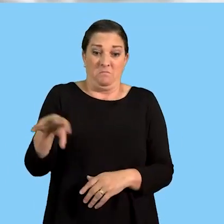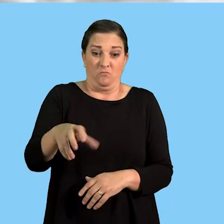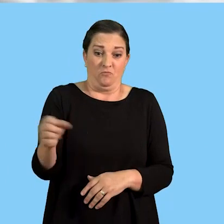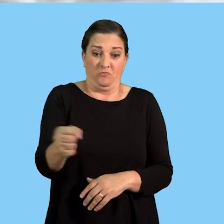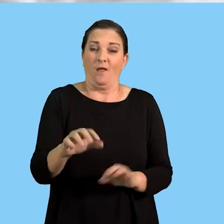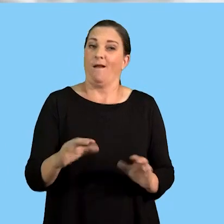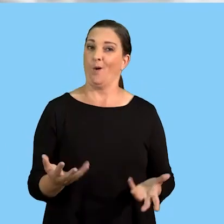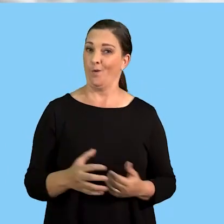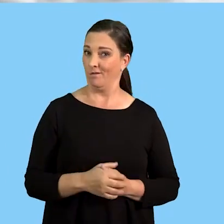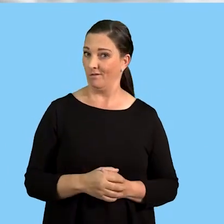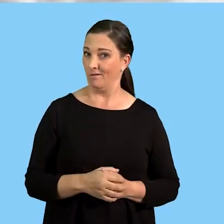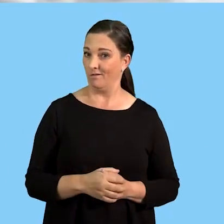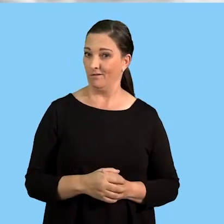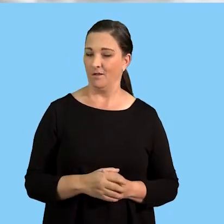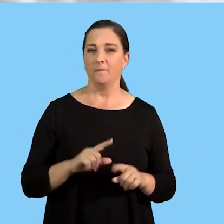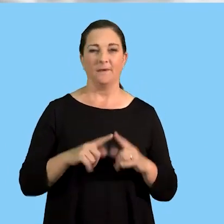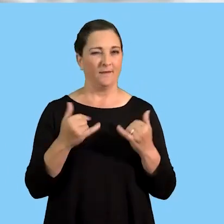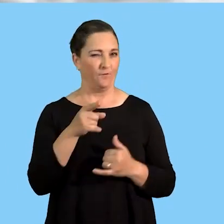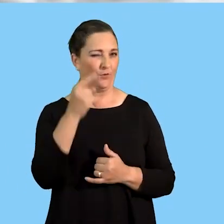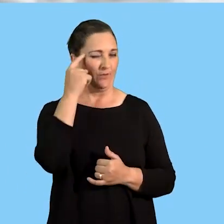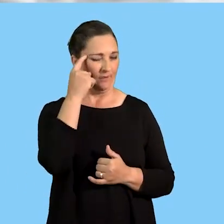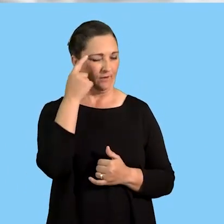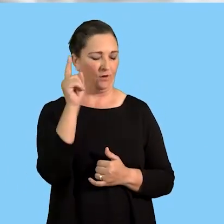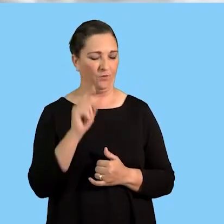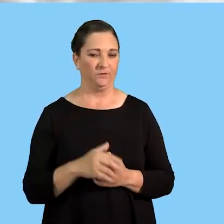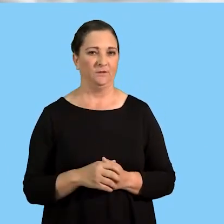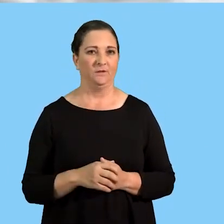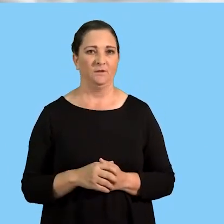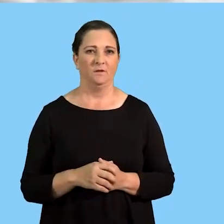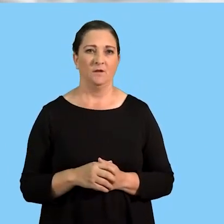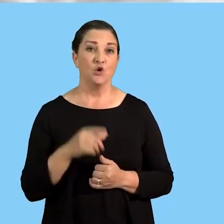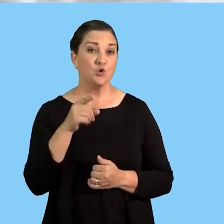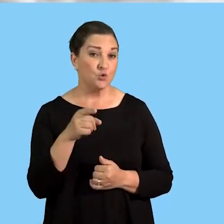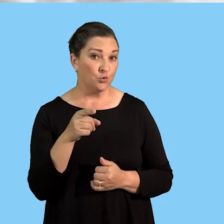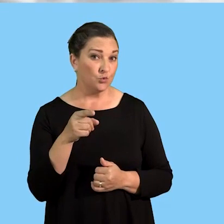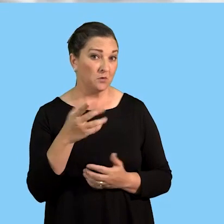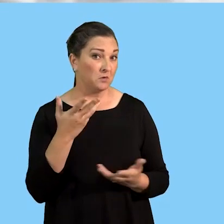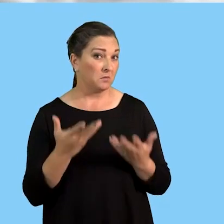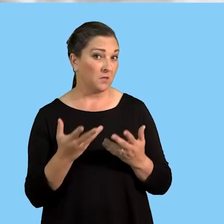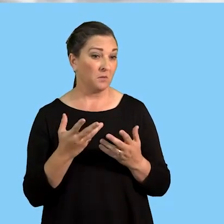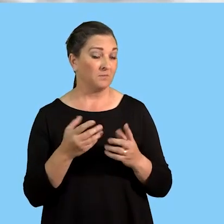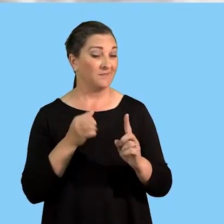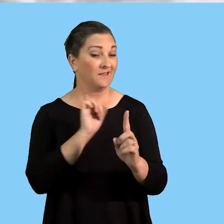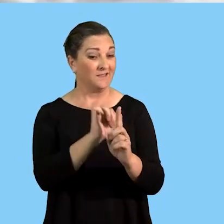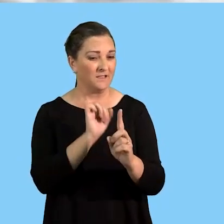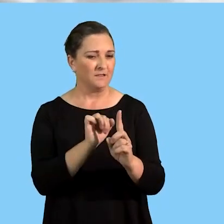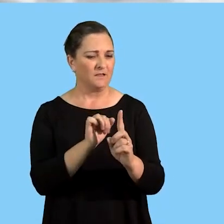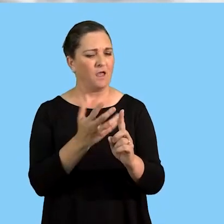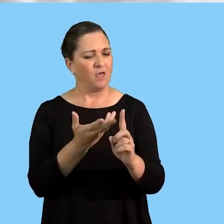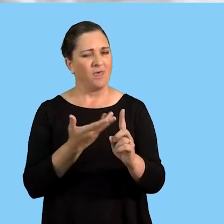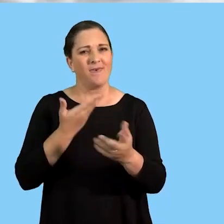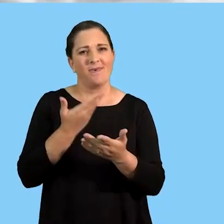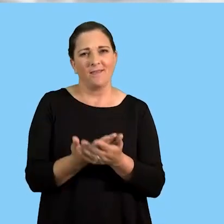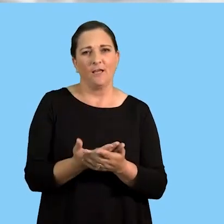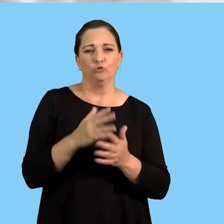will not be filled. Now I need you to then think about it. Think of how is it that you can make the